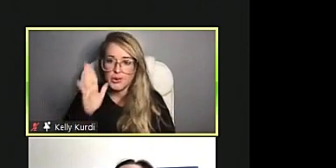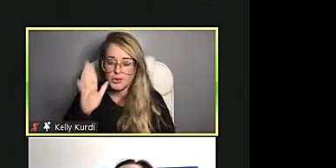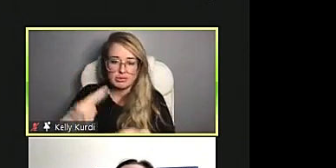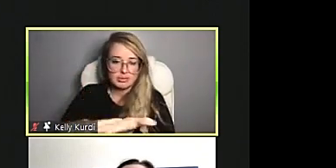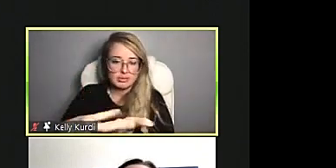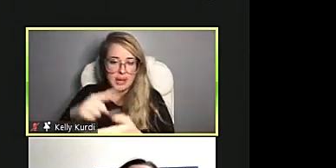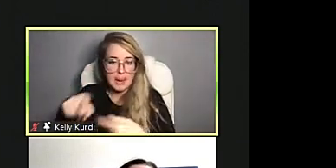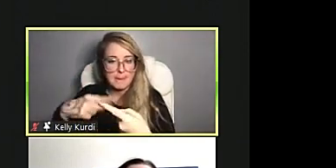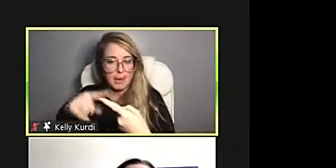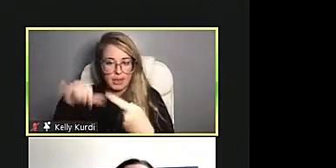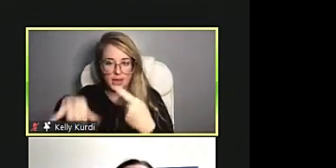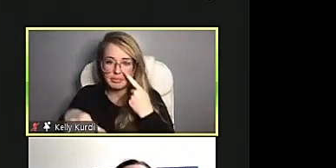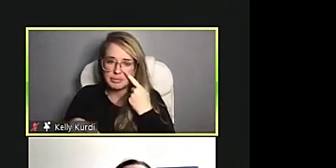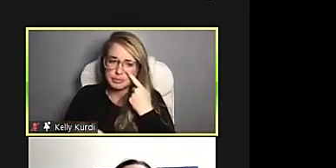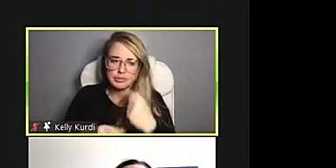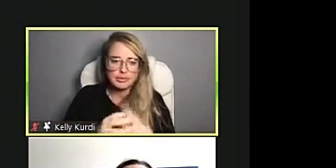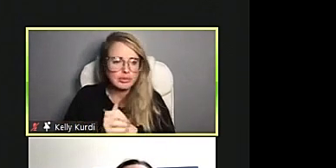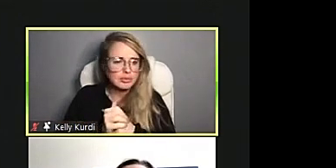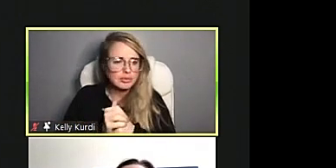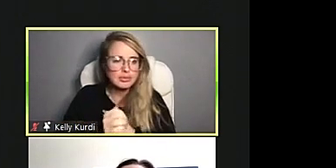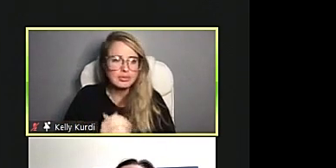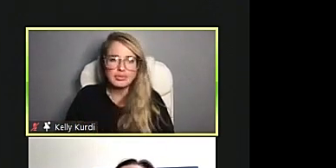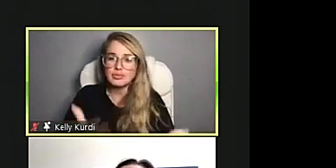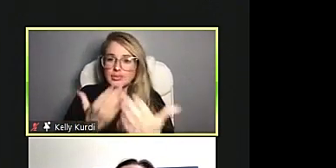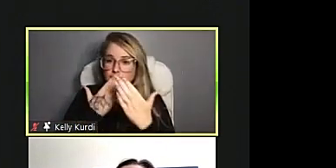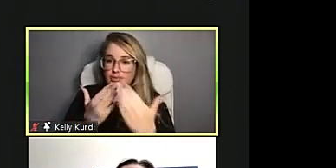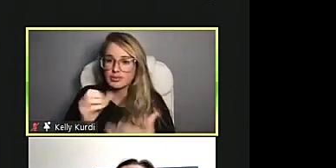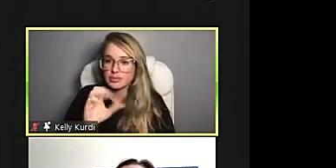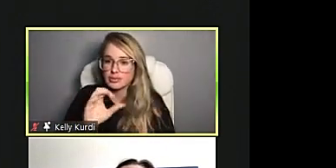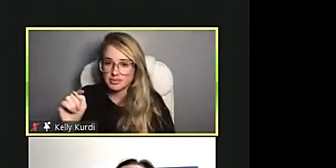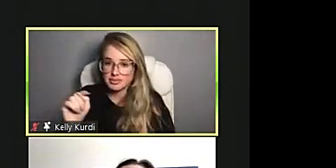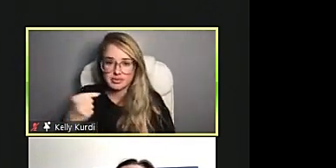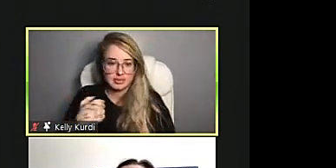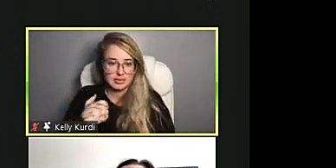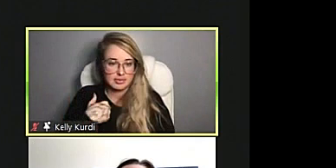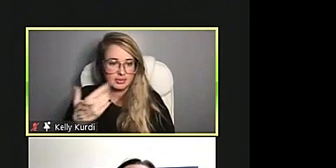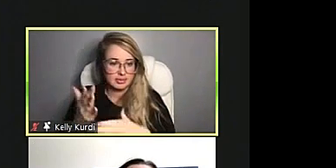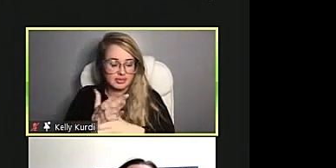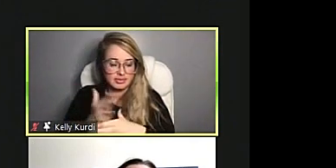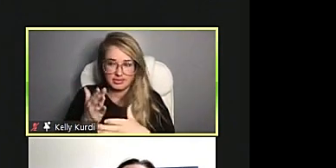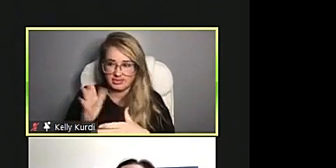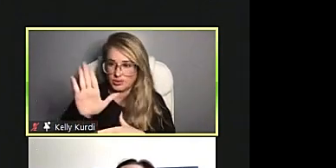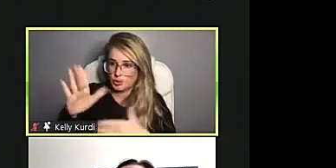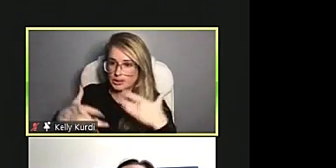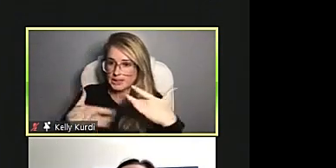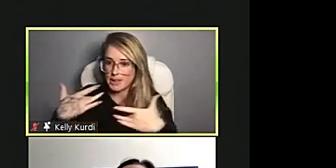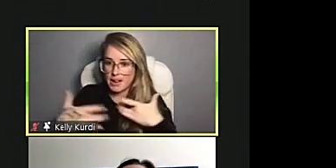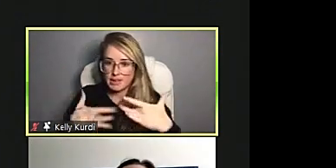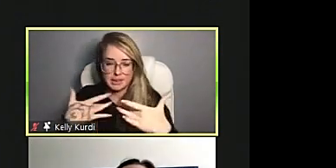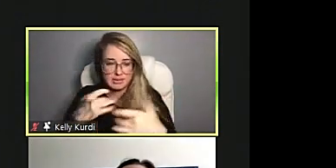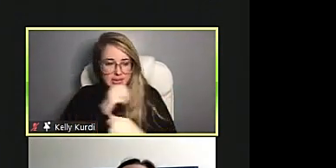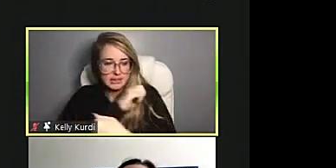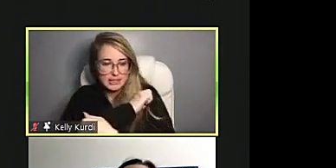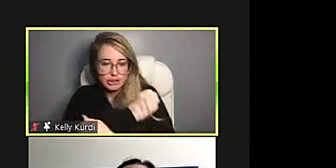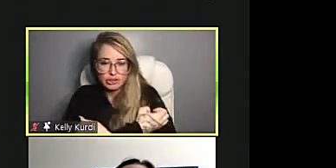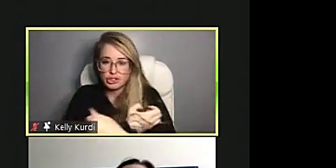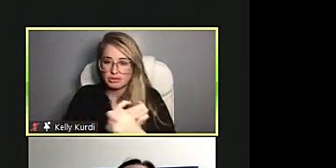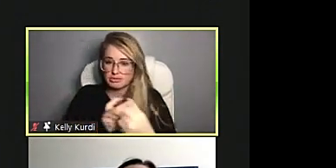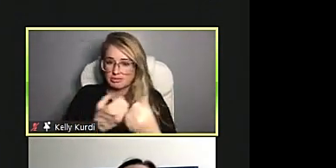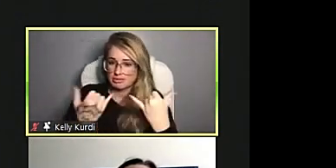that. Thank you, Scott. I share in the excitement and the energy that has